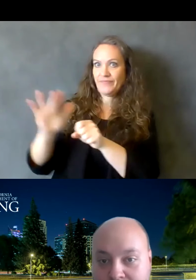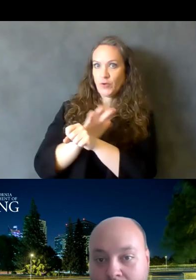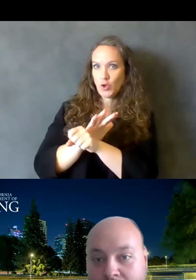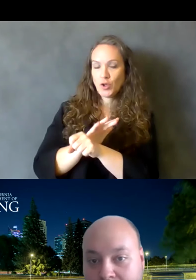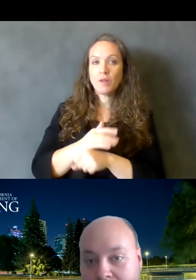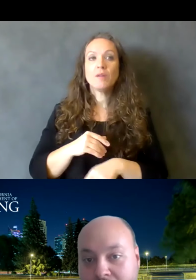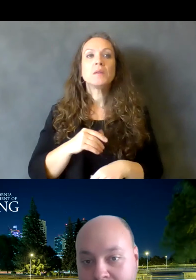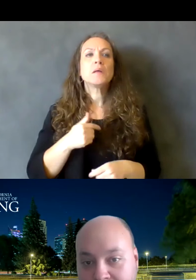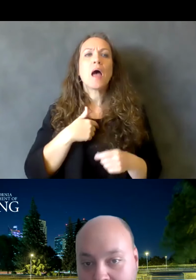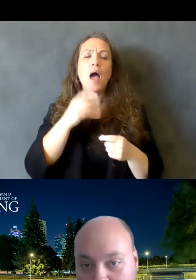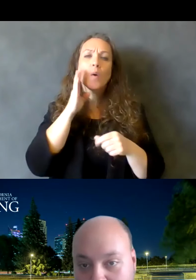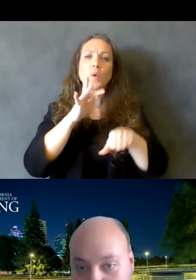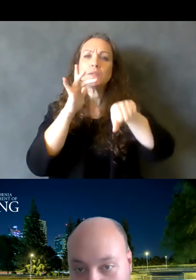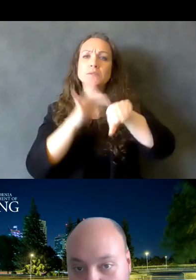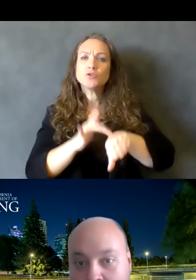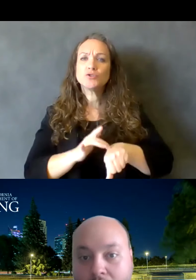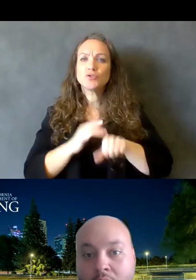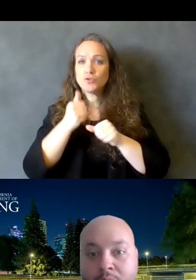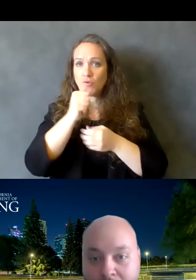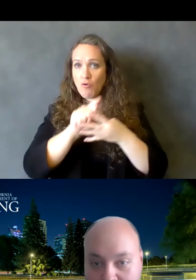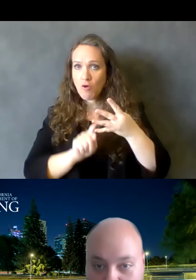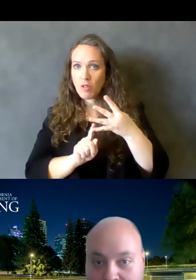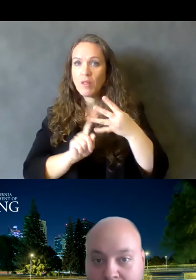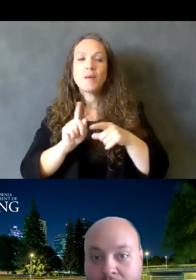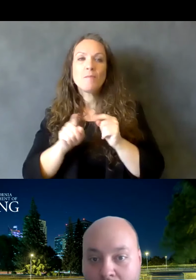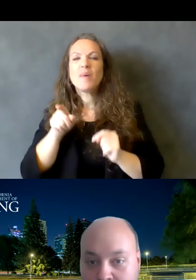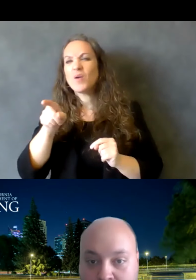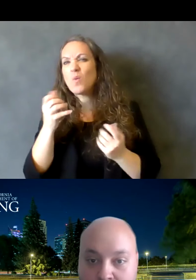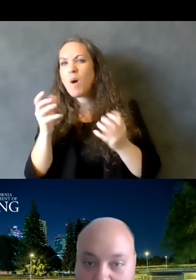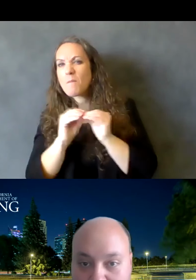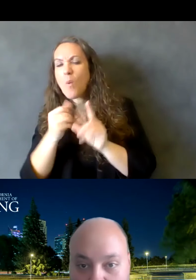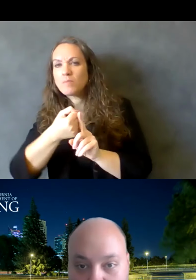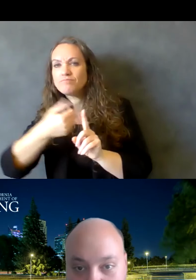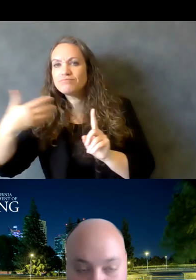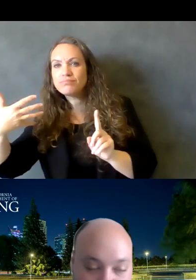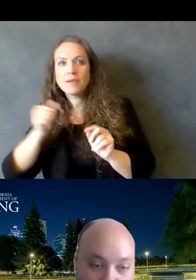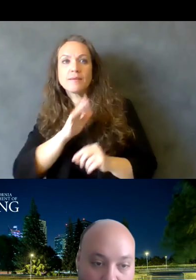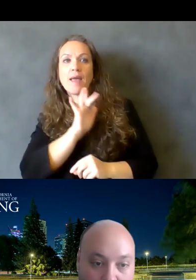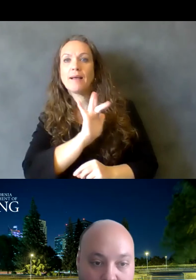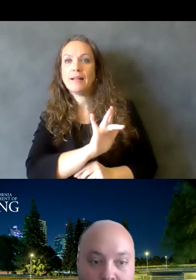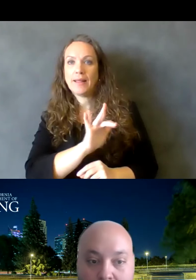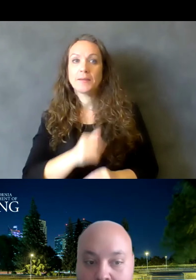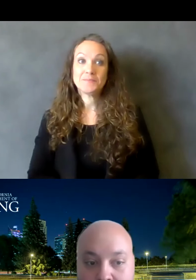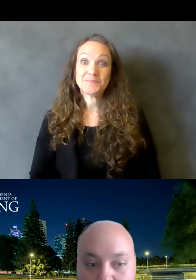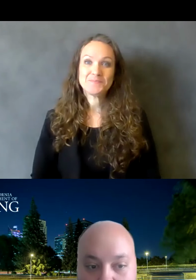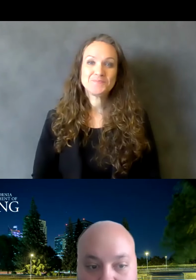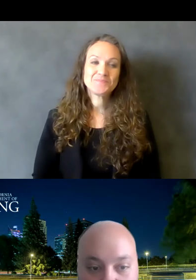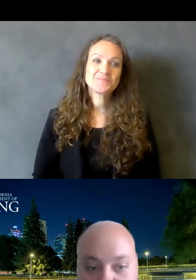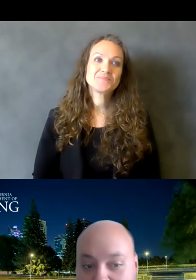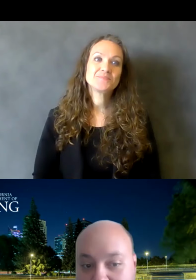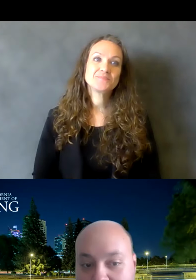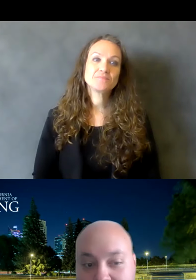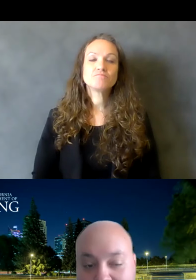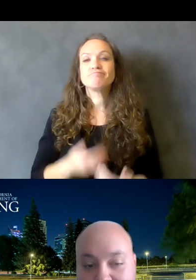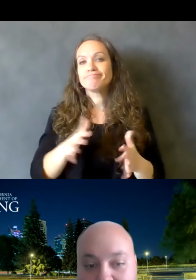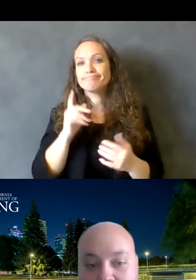additional detail and information is available to you by just clicking the link once we post these slides. So as you've heard,